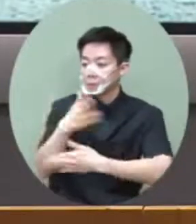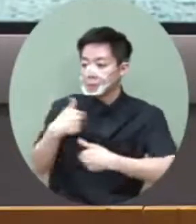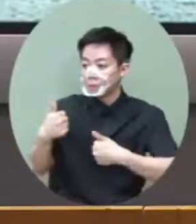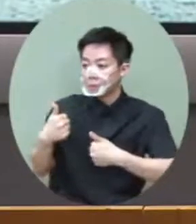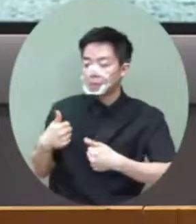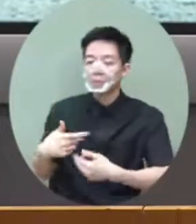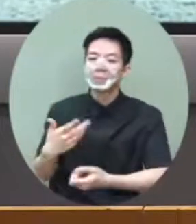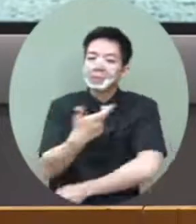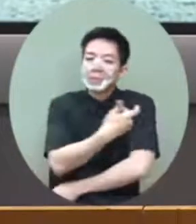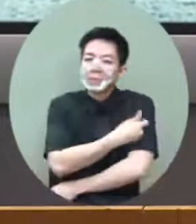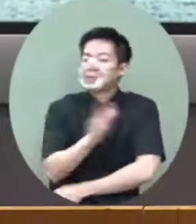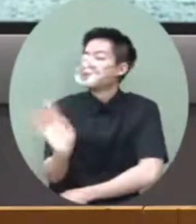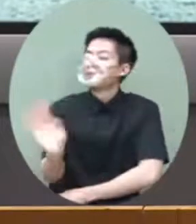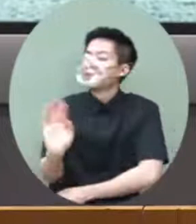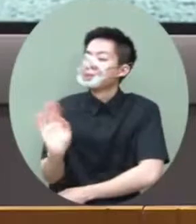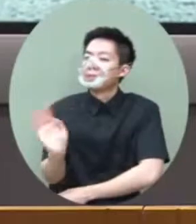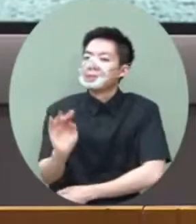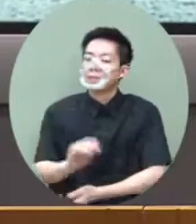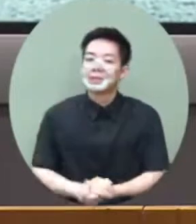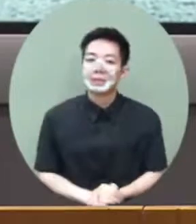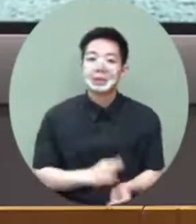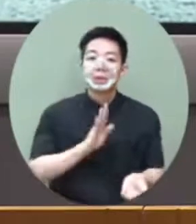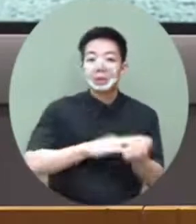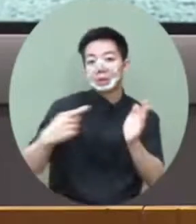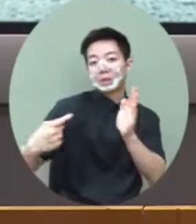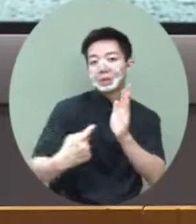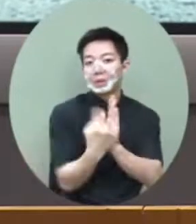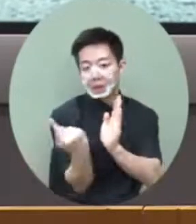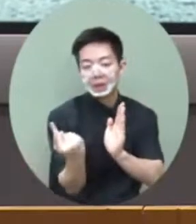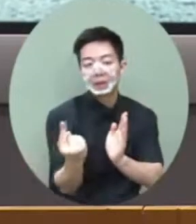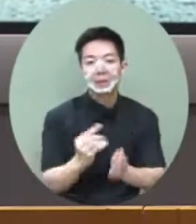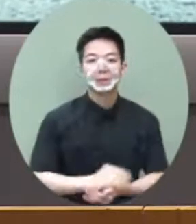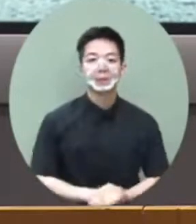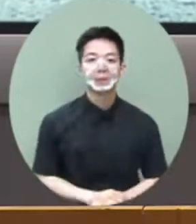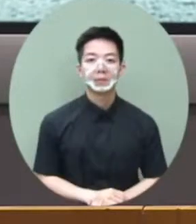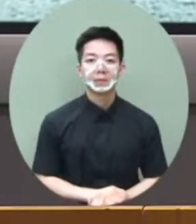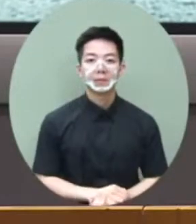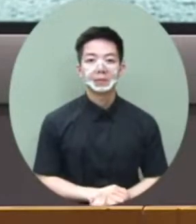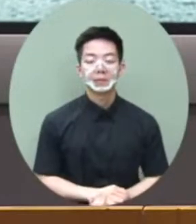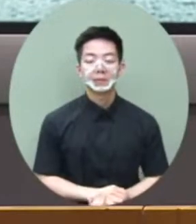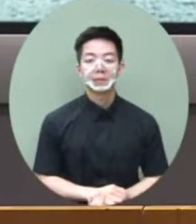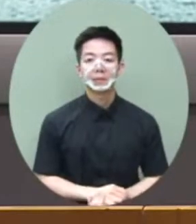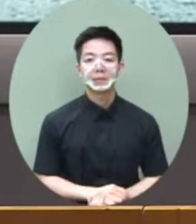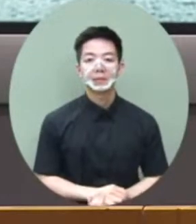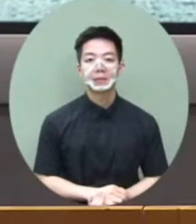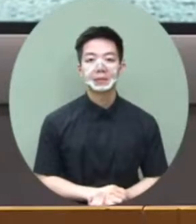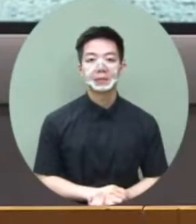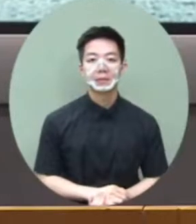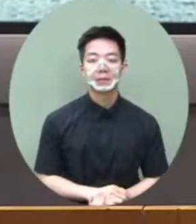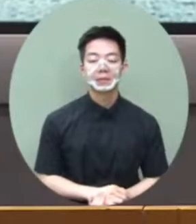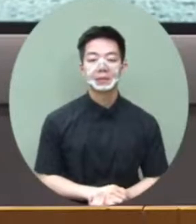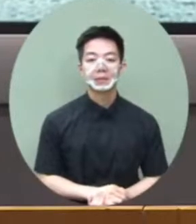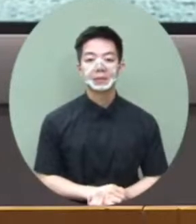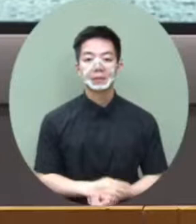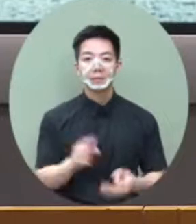Well, I know that it is a monoclonal antibodies, not a